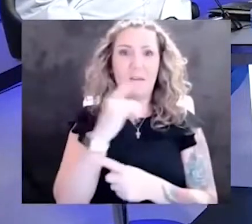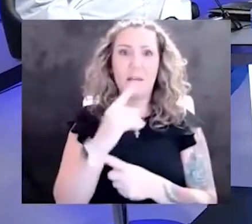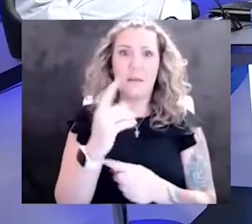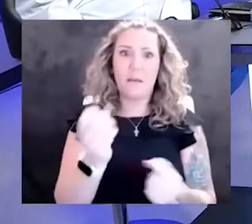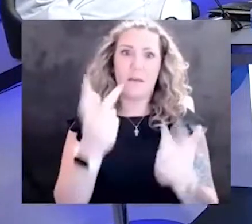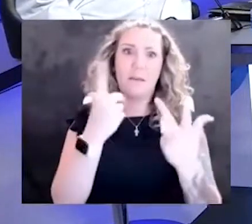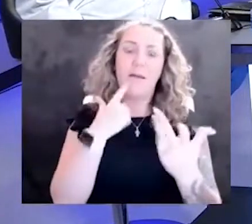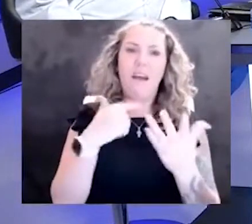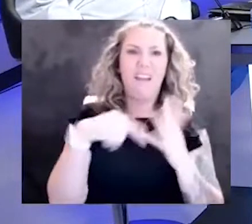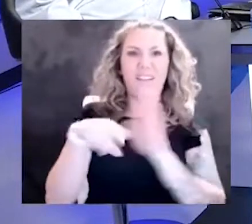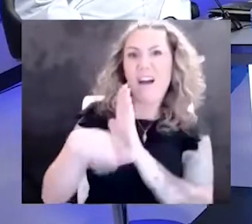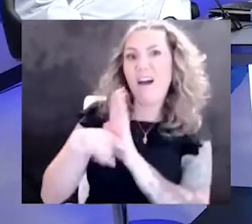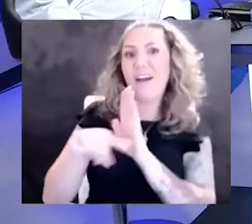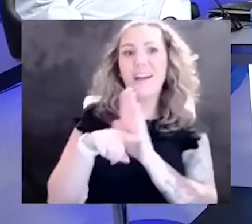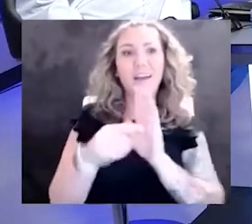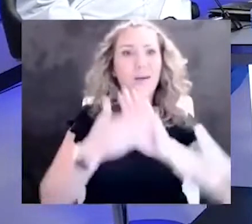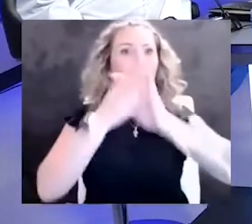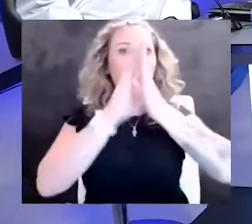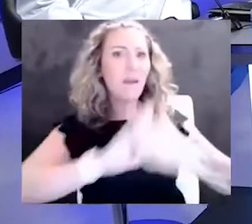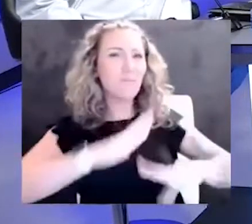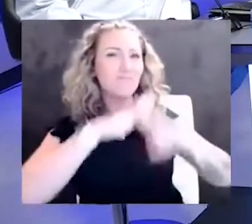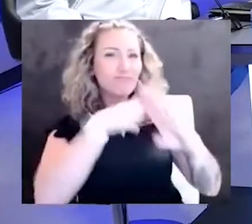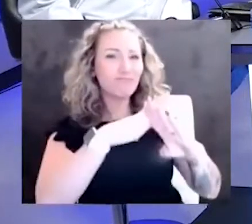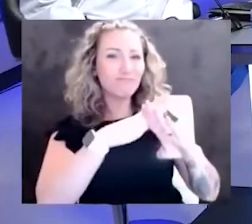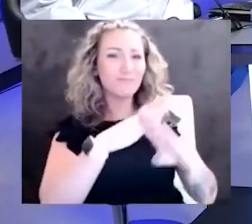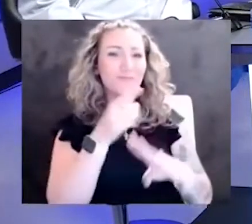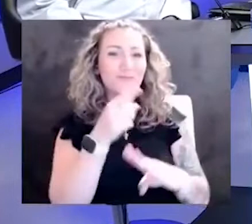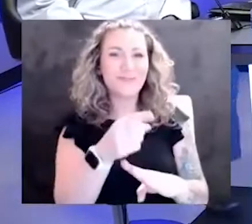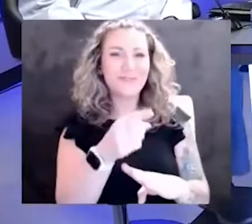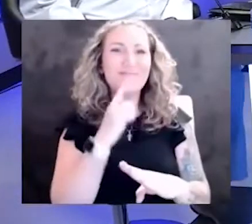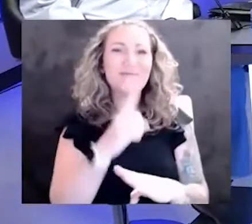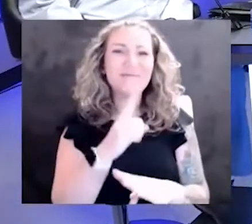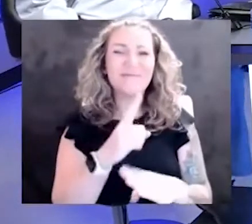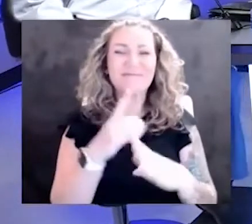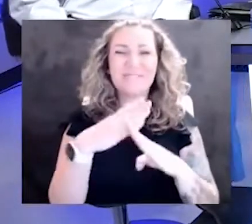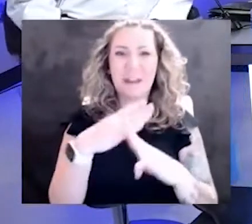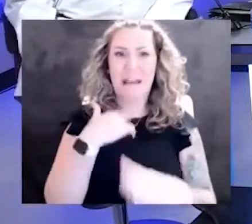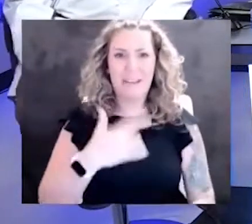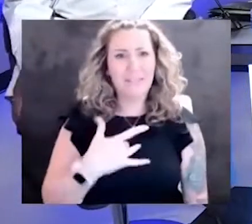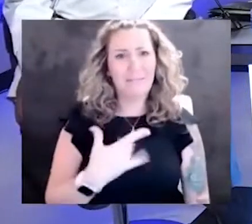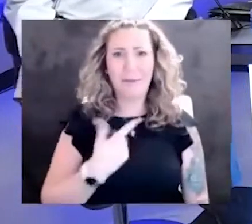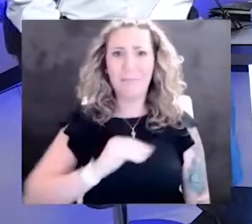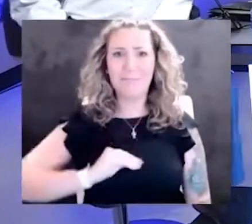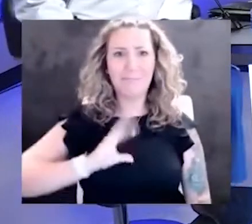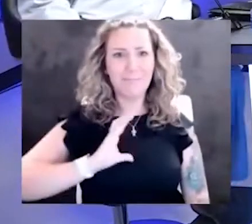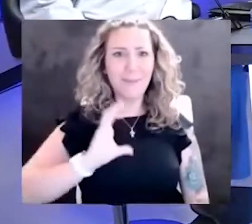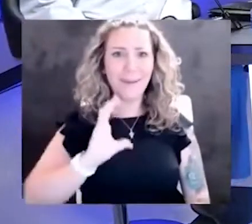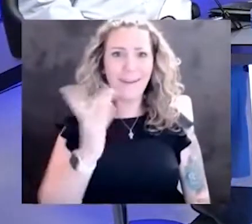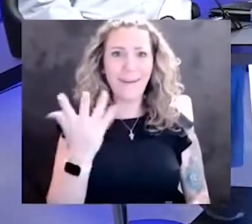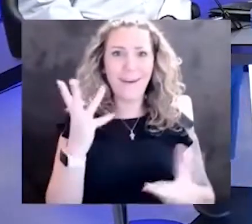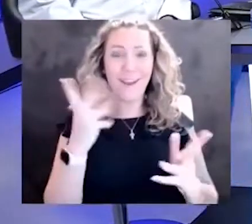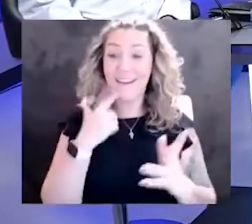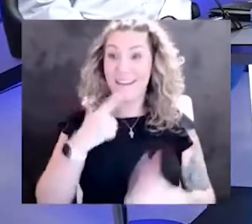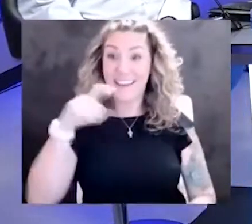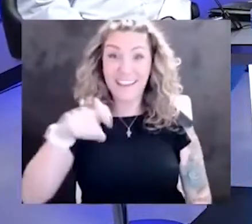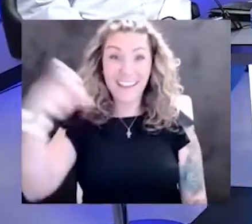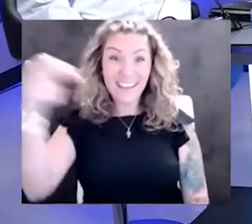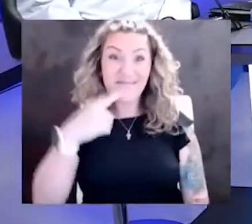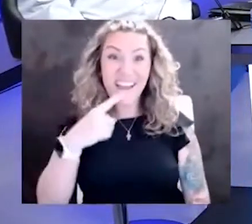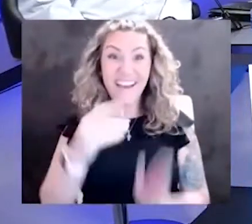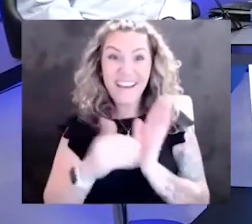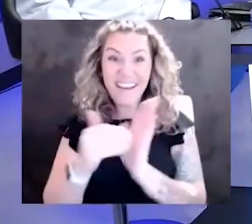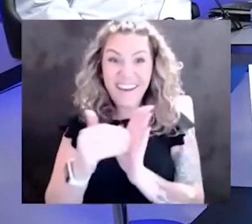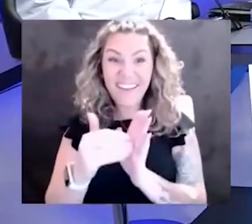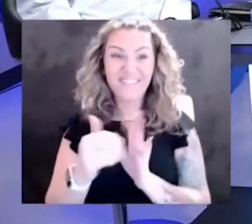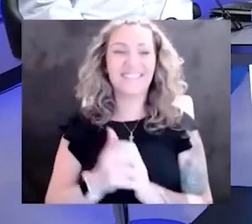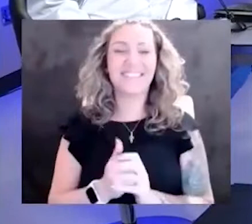So eventually, you're protected. I'm feeling better already. Yeah, I gotta come back here more often. There you go. So the